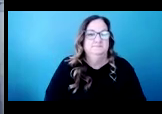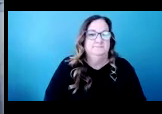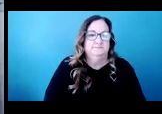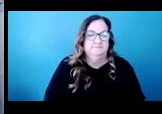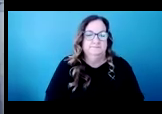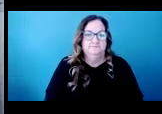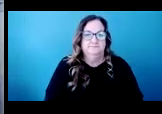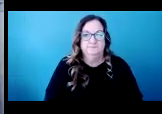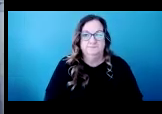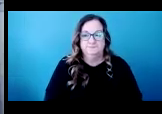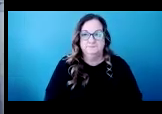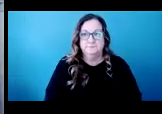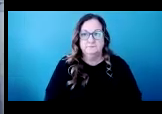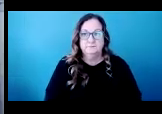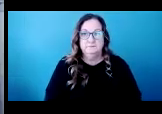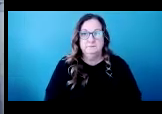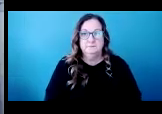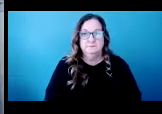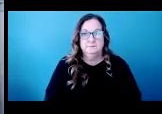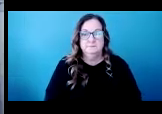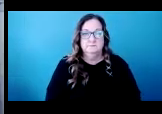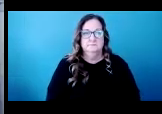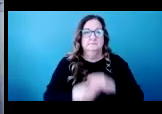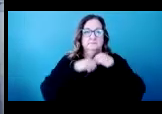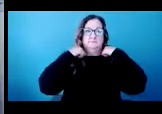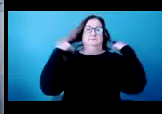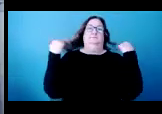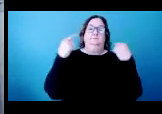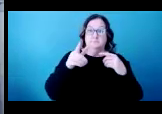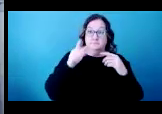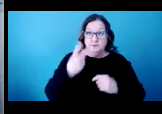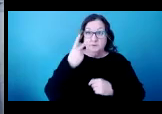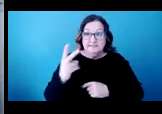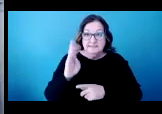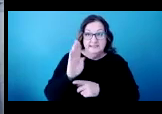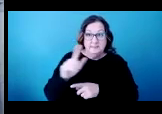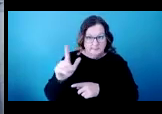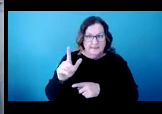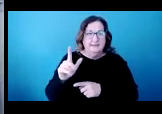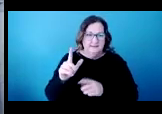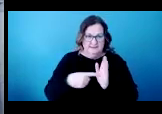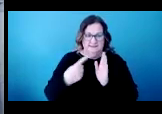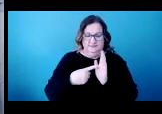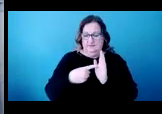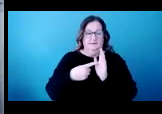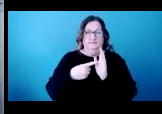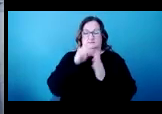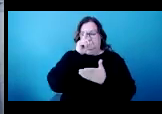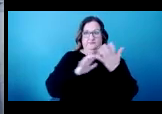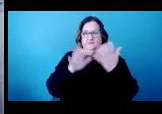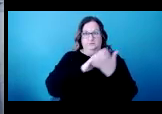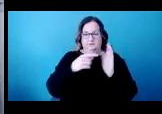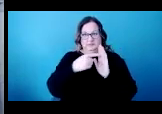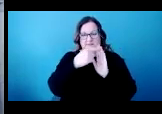So when you see bills, they can be kind of confusing. So this is just a quick explanation. In the